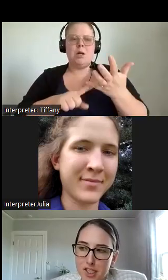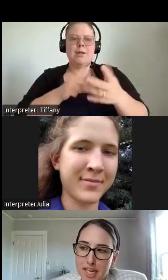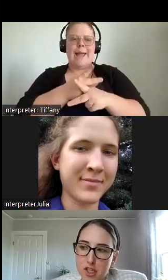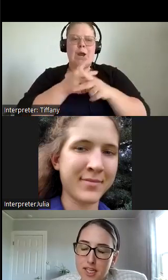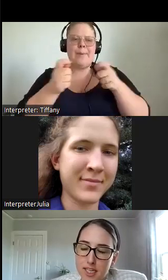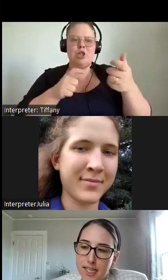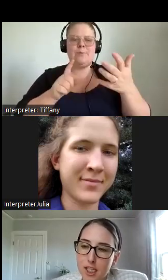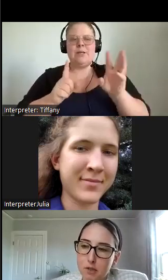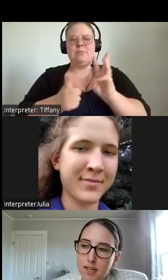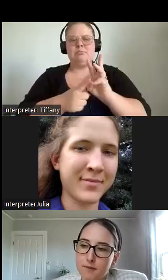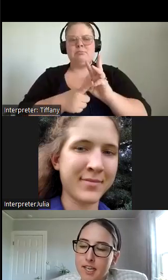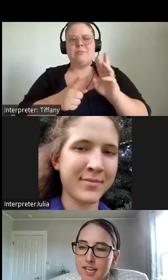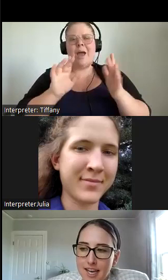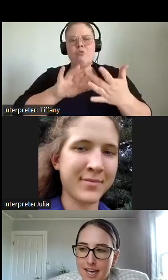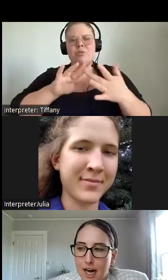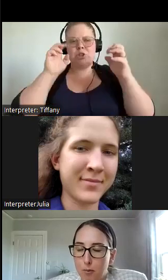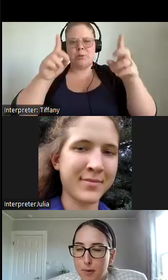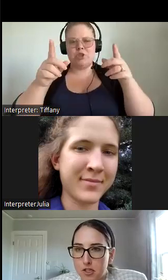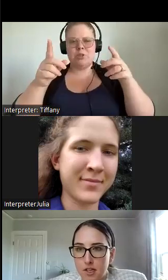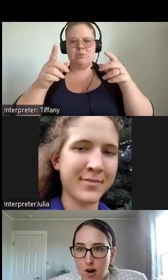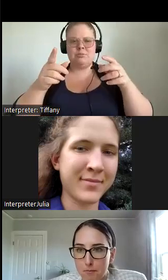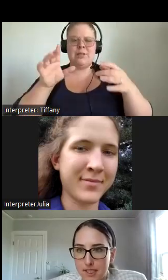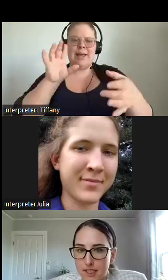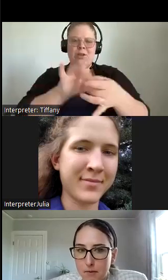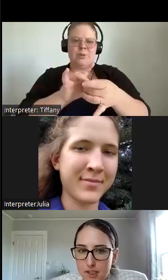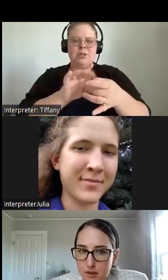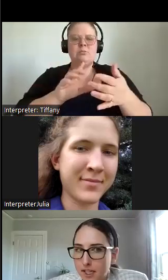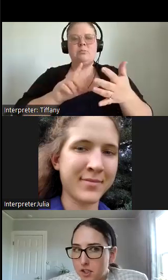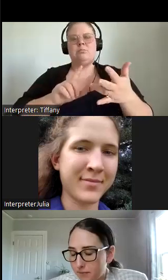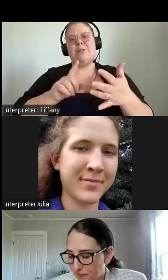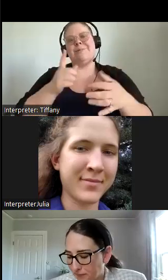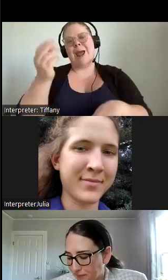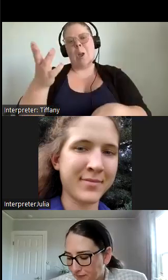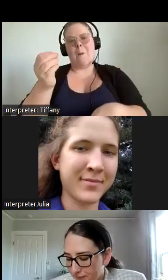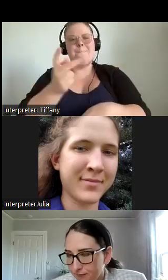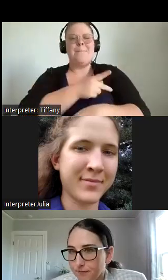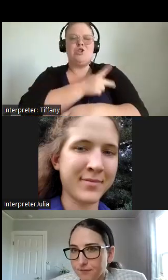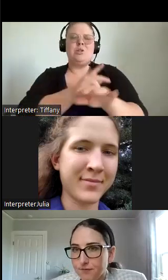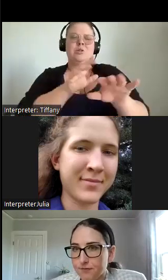outreach, education and engagement, and outpatient competency restoration.